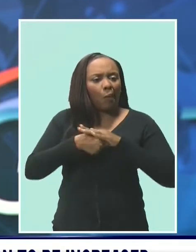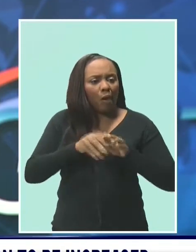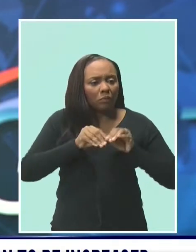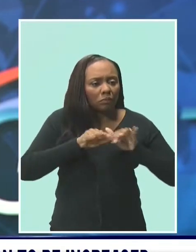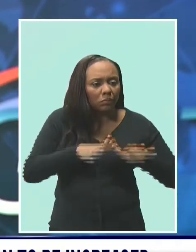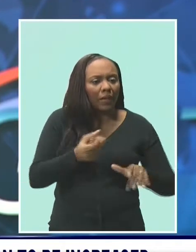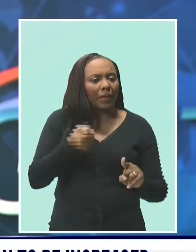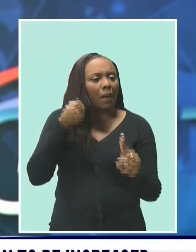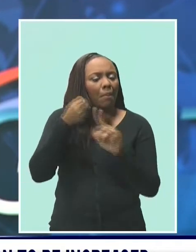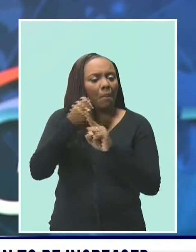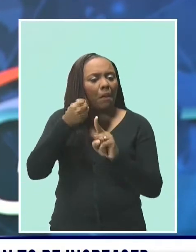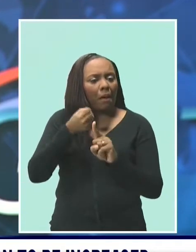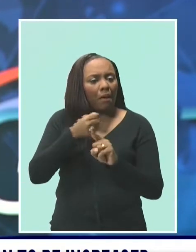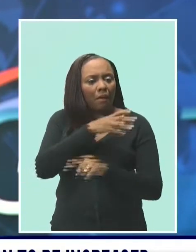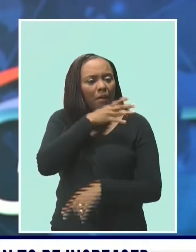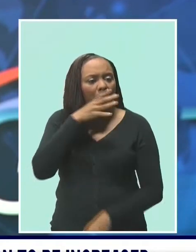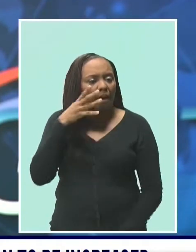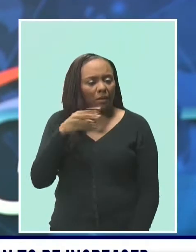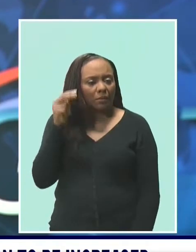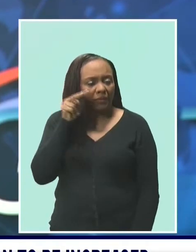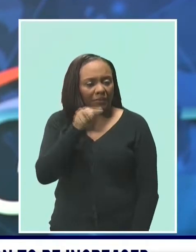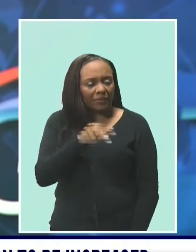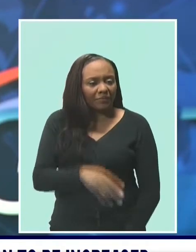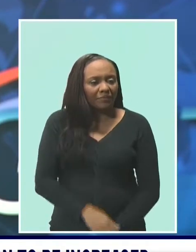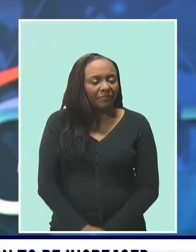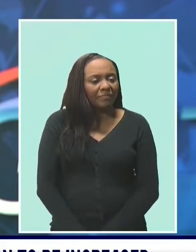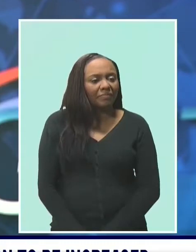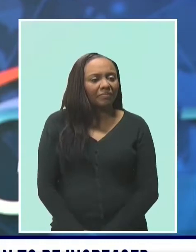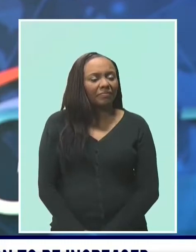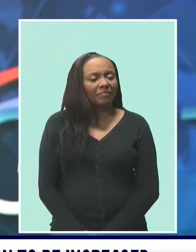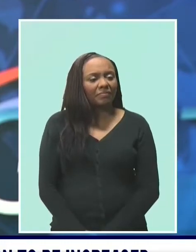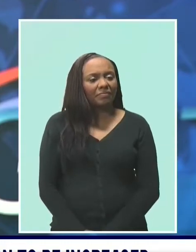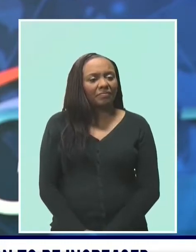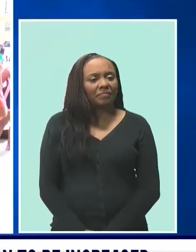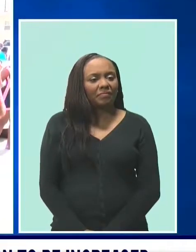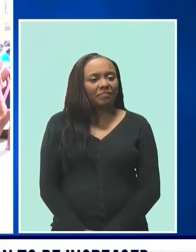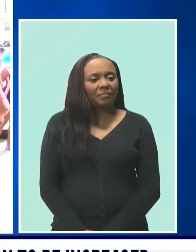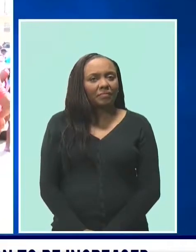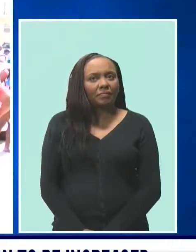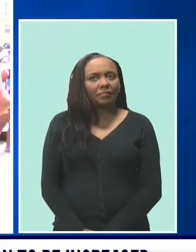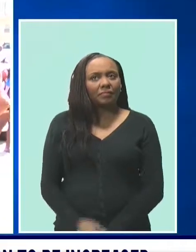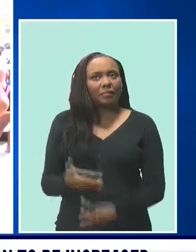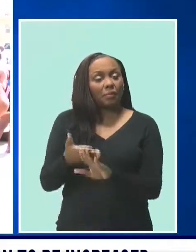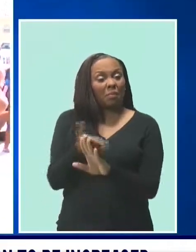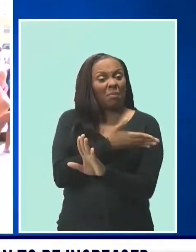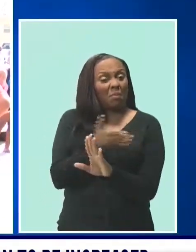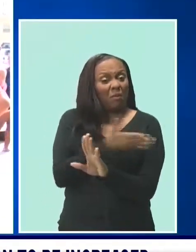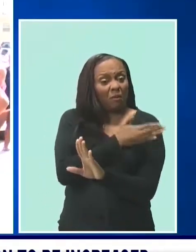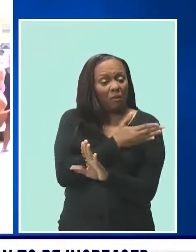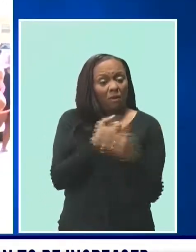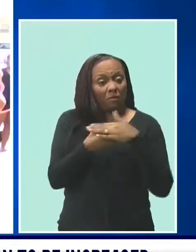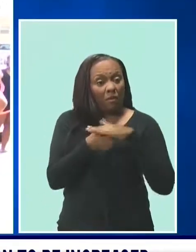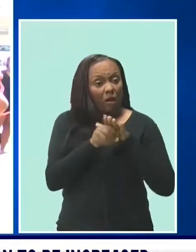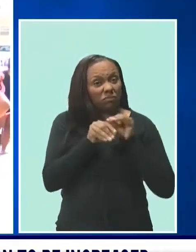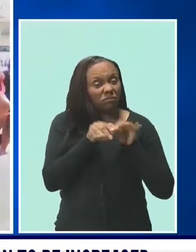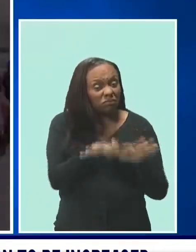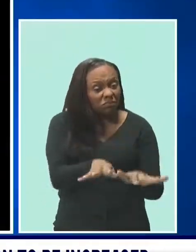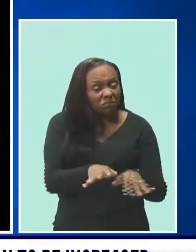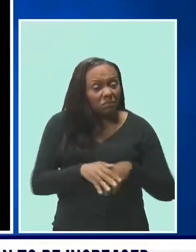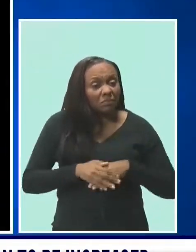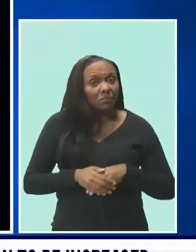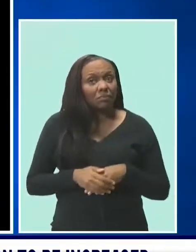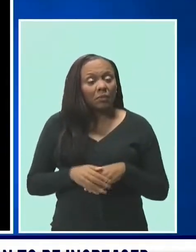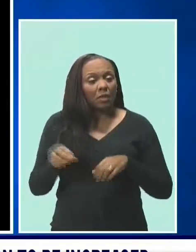the impact on agriculture. Sharika Griffith reports. Prior to the onset of the COVID-19 pandemic,